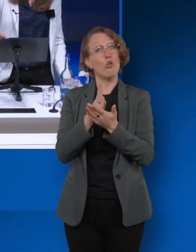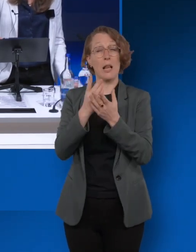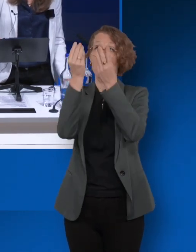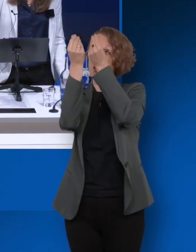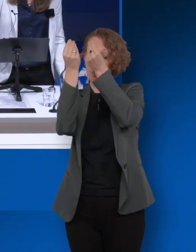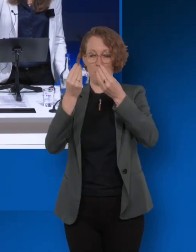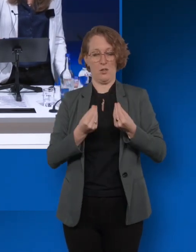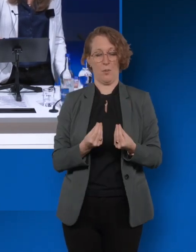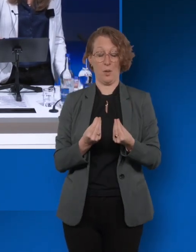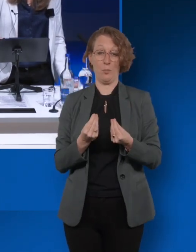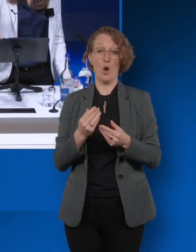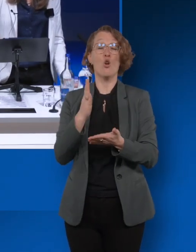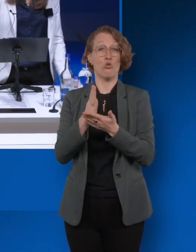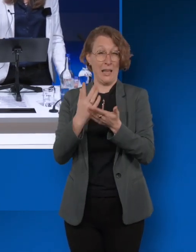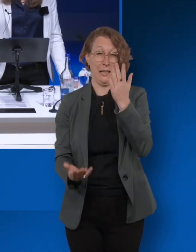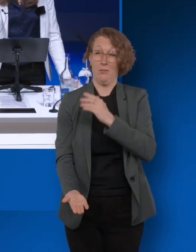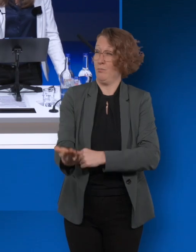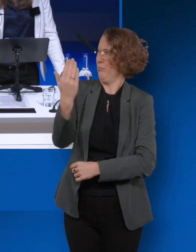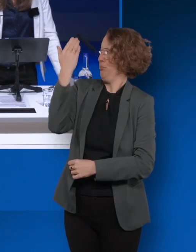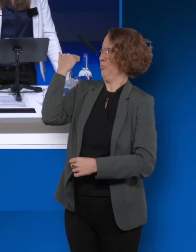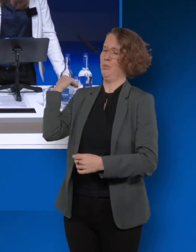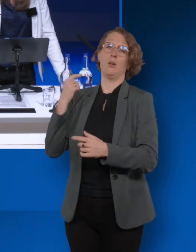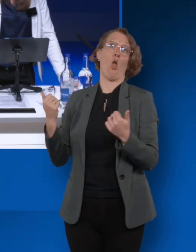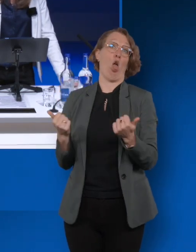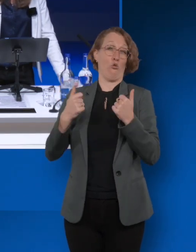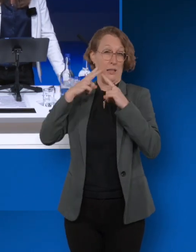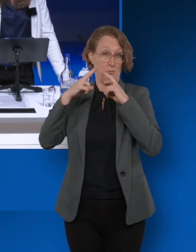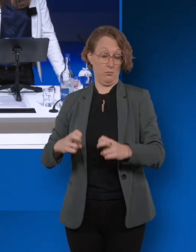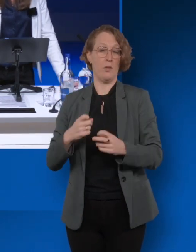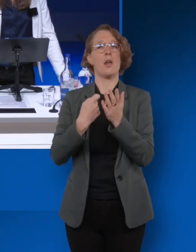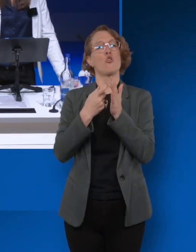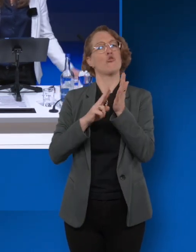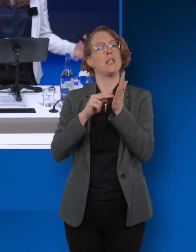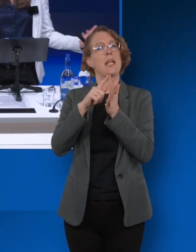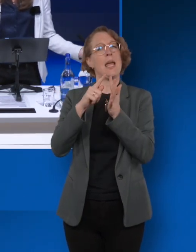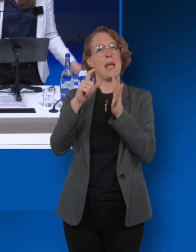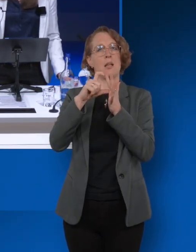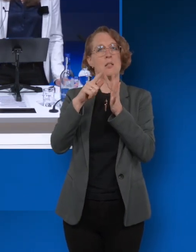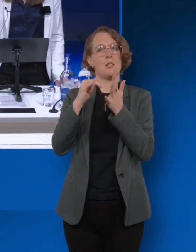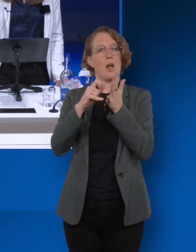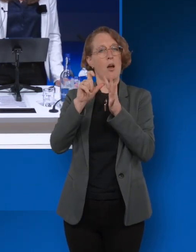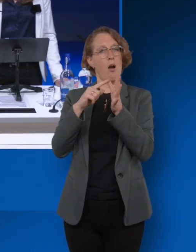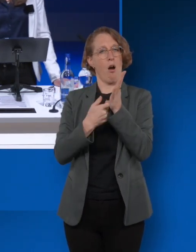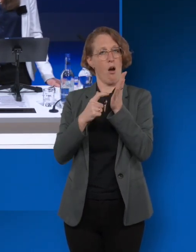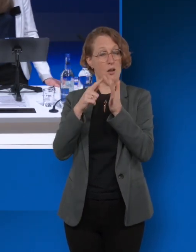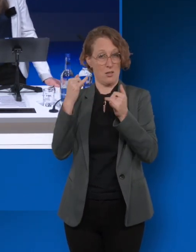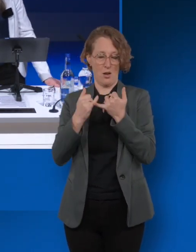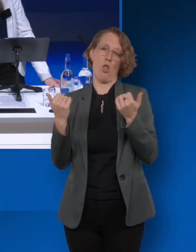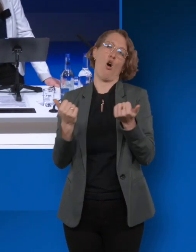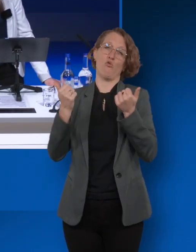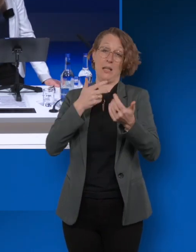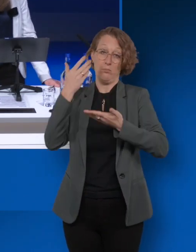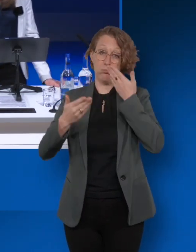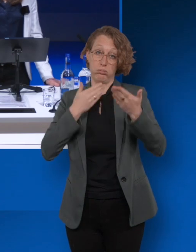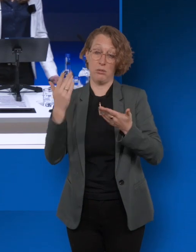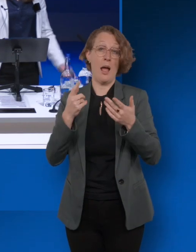ancient world, voiced by René Descartes in various ways, is held by a number of philosophers and